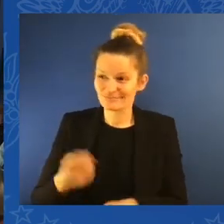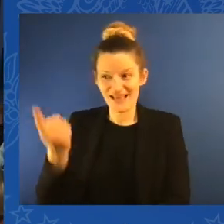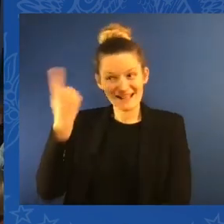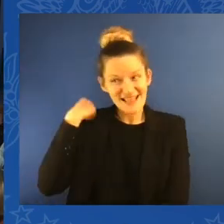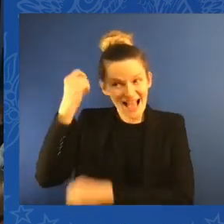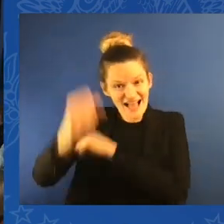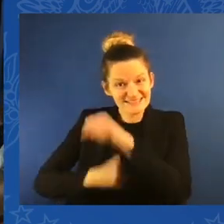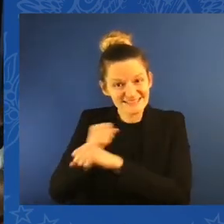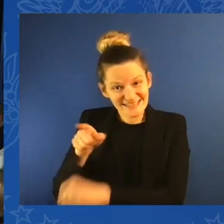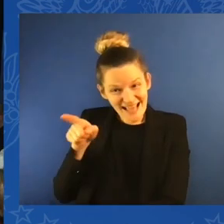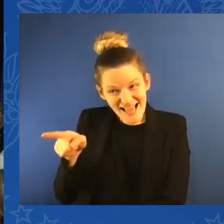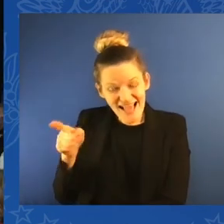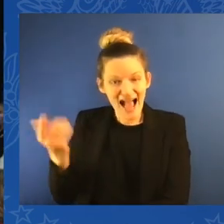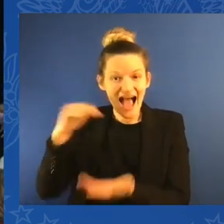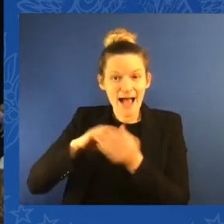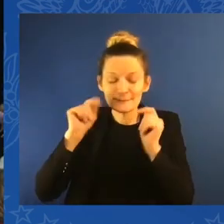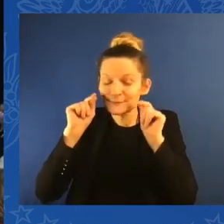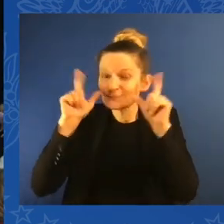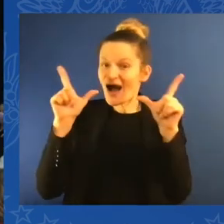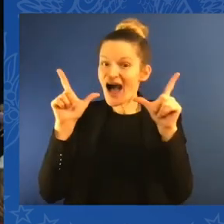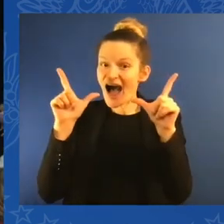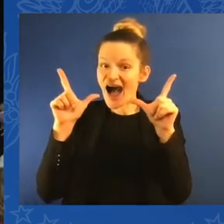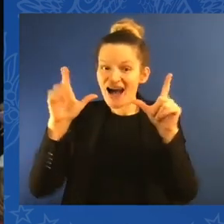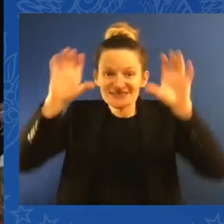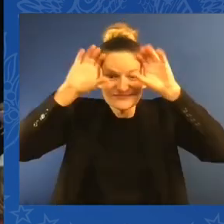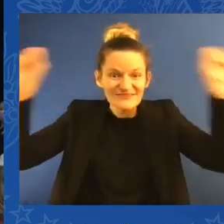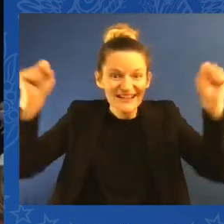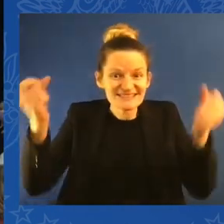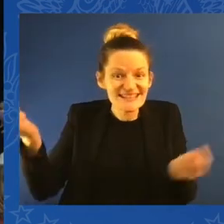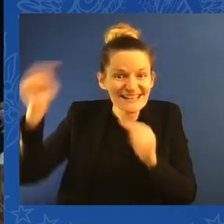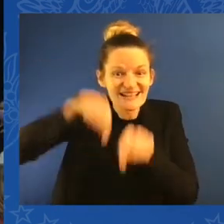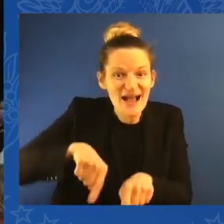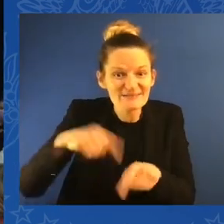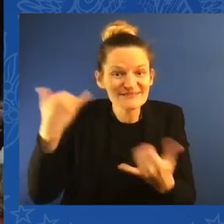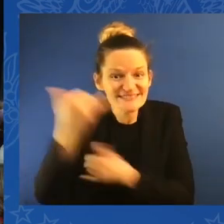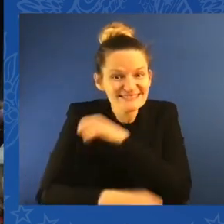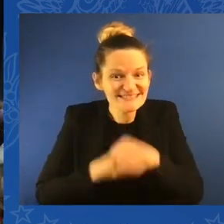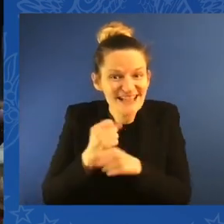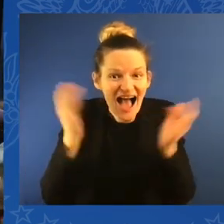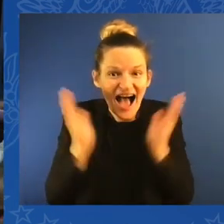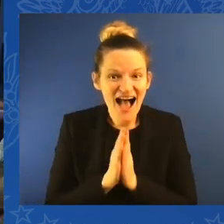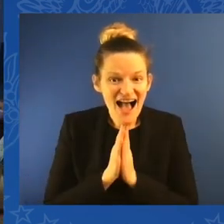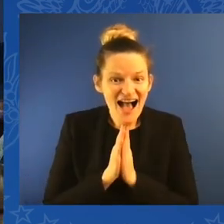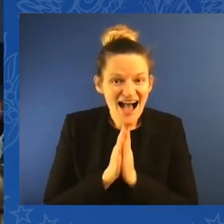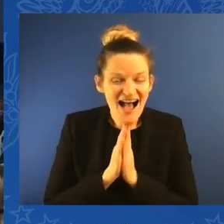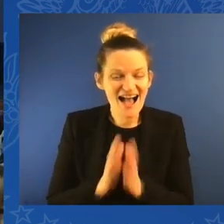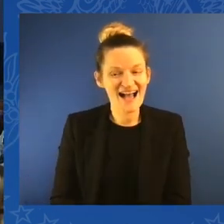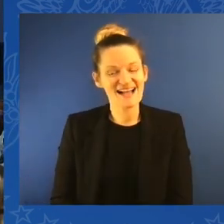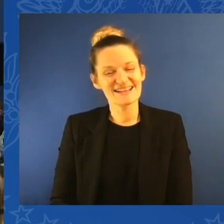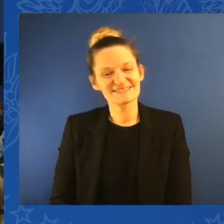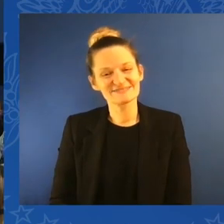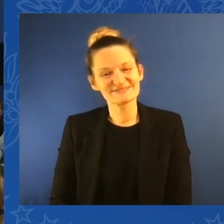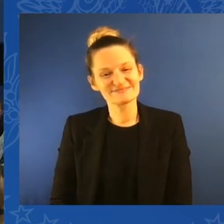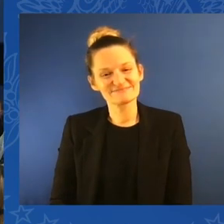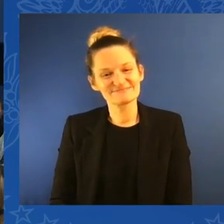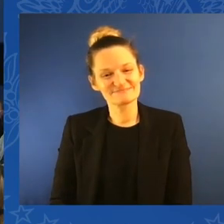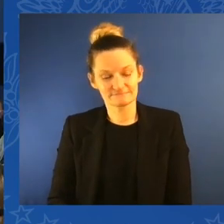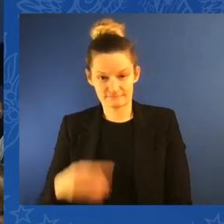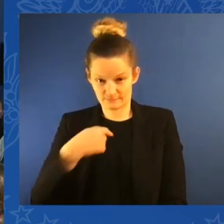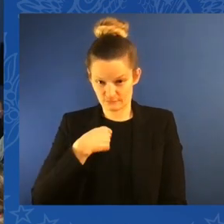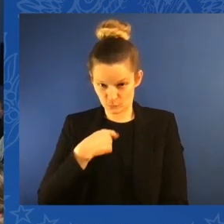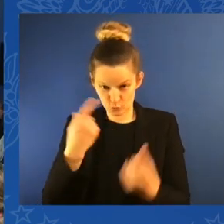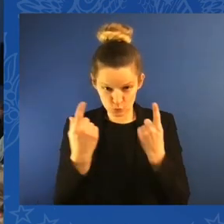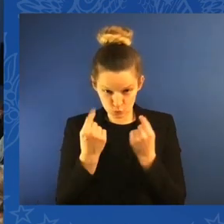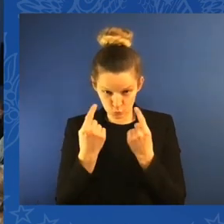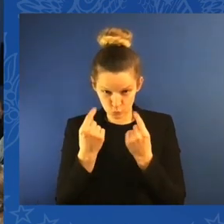And at the end of that, I asked President Biden to start a new tradition, and look, he did. So they're